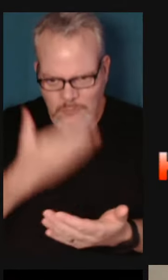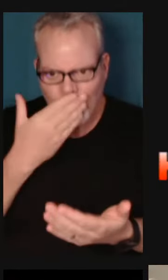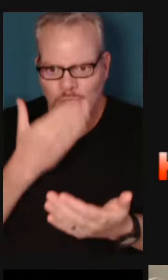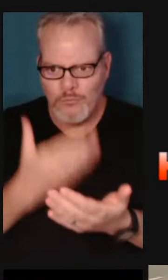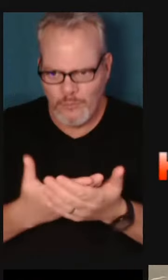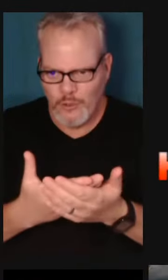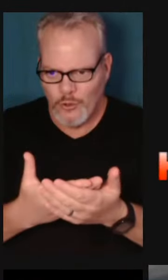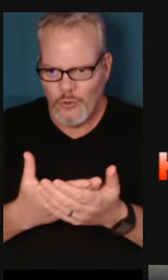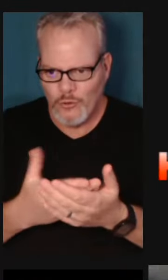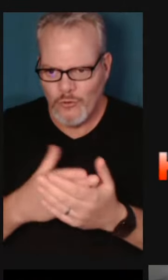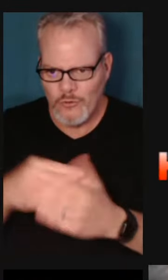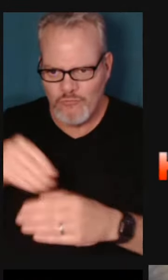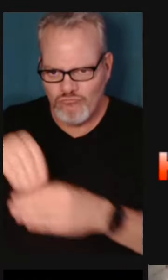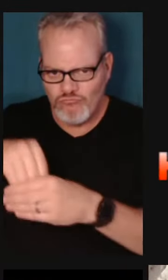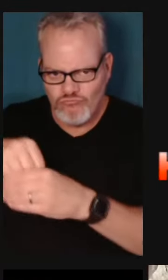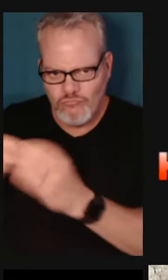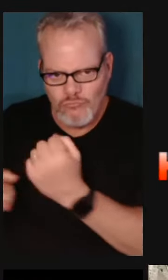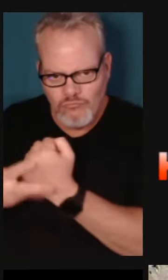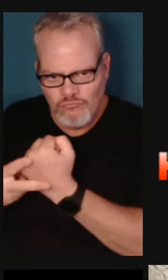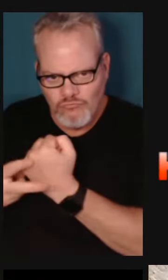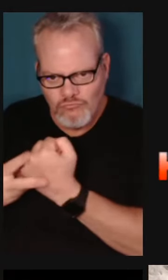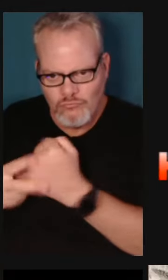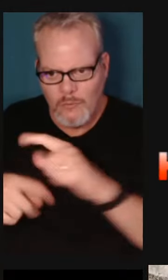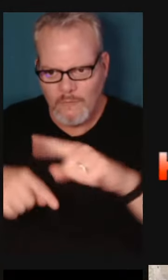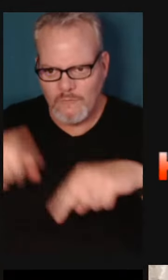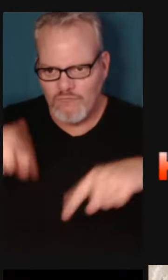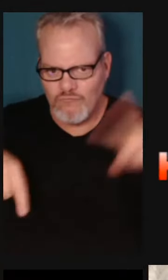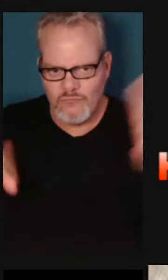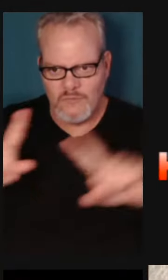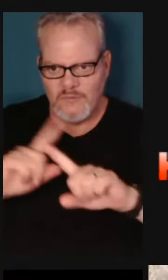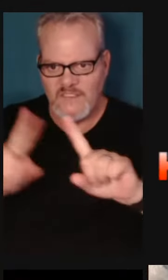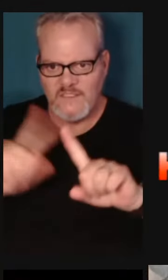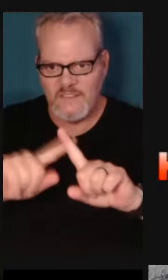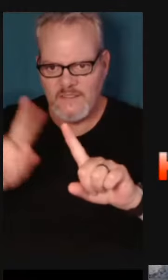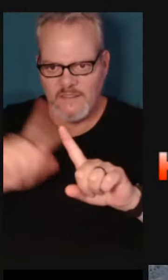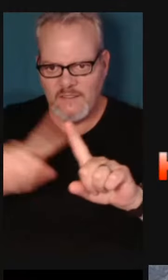repository, we'll call it, right, of different lava rocks.